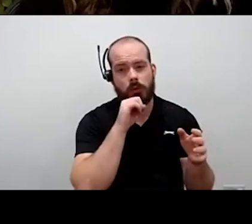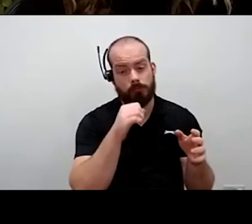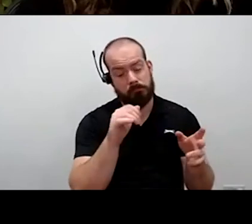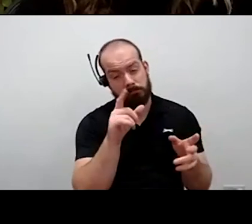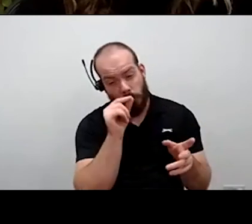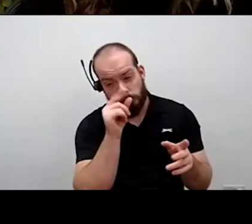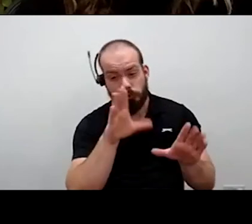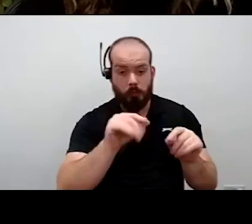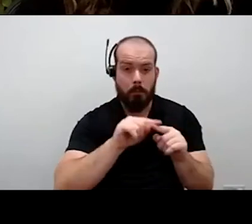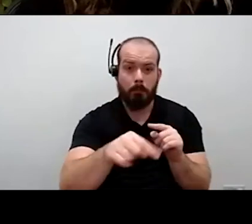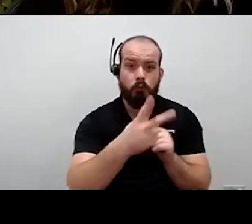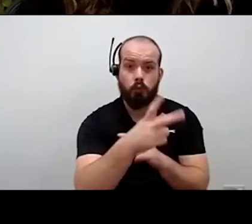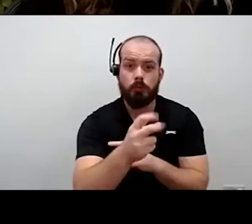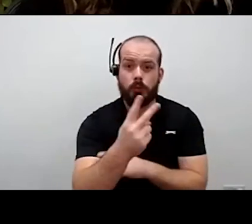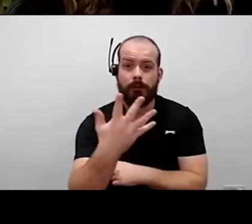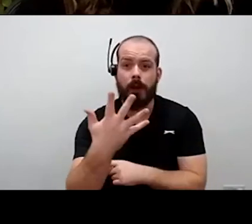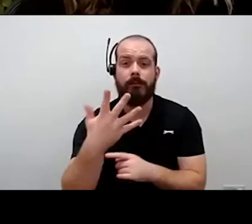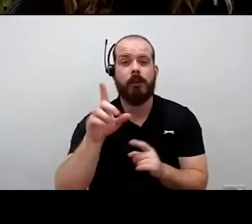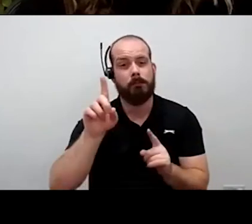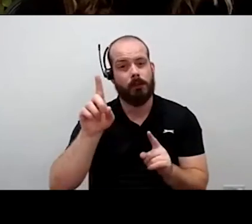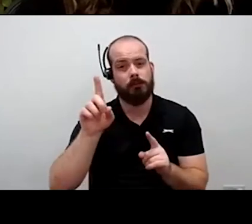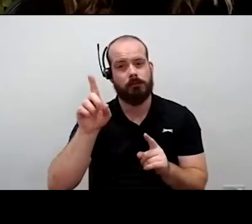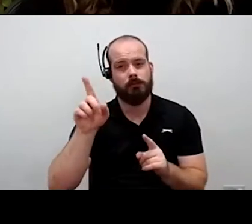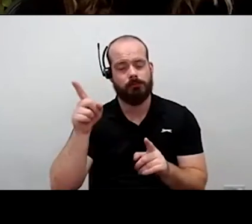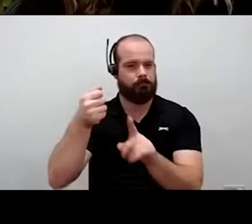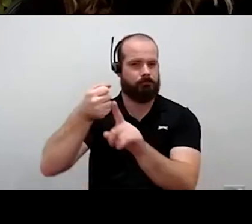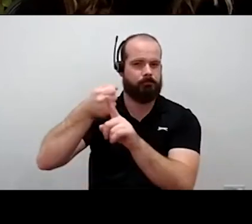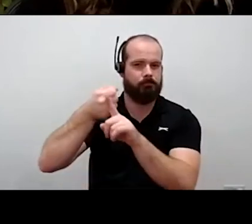now the Flemish nationalists,